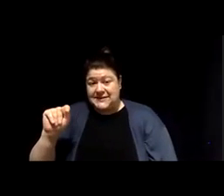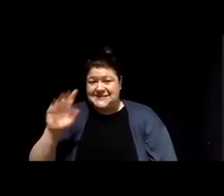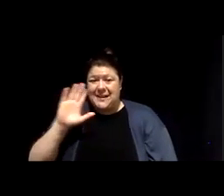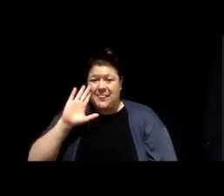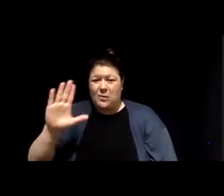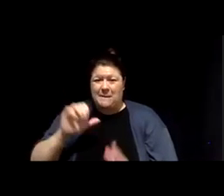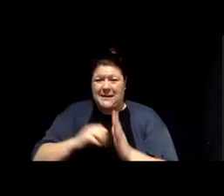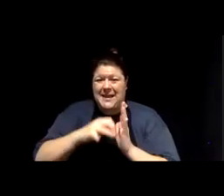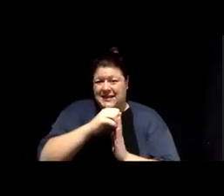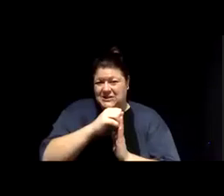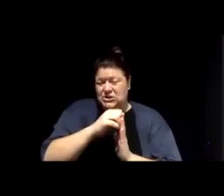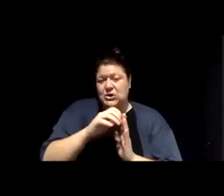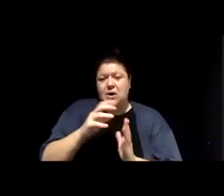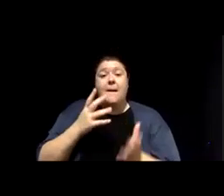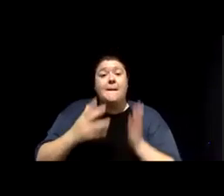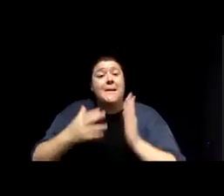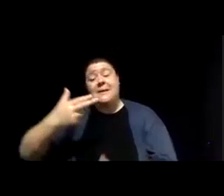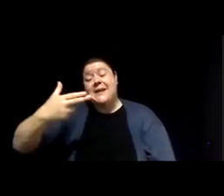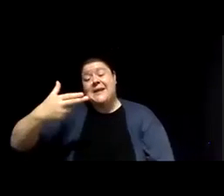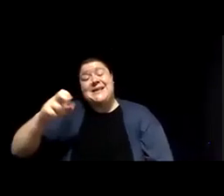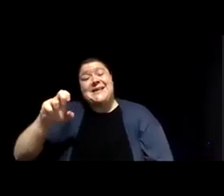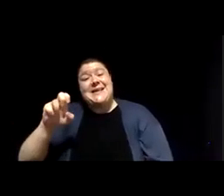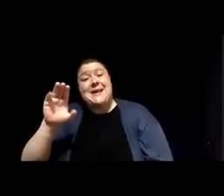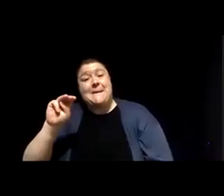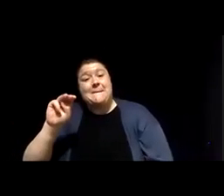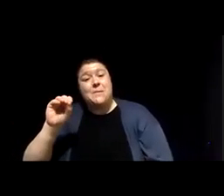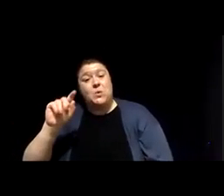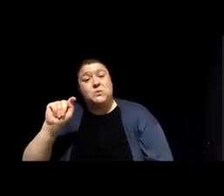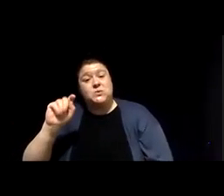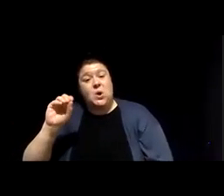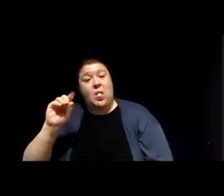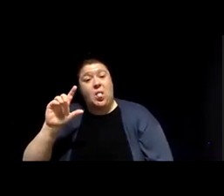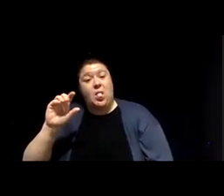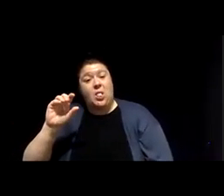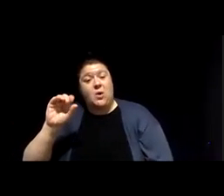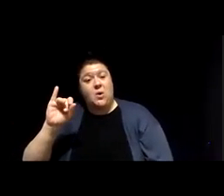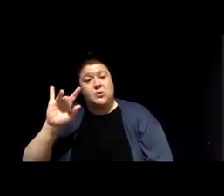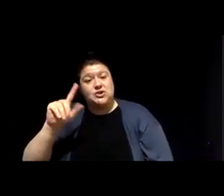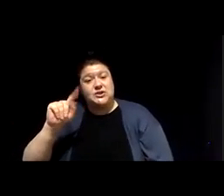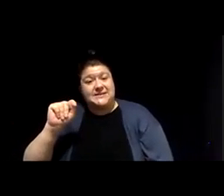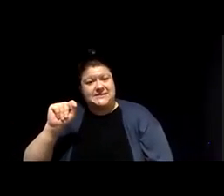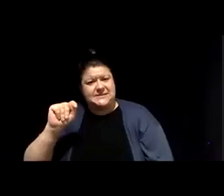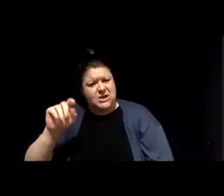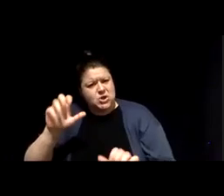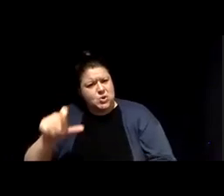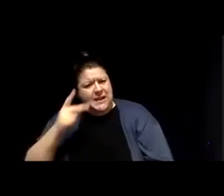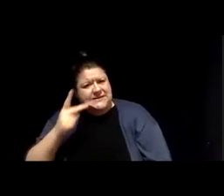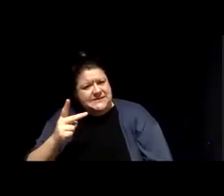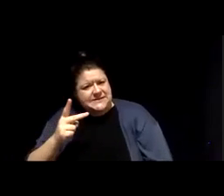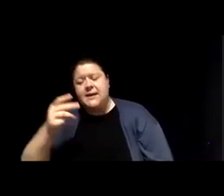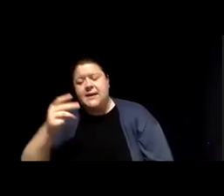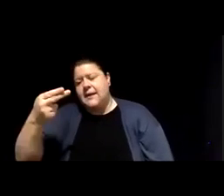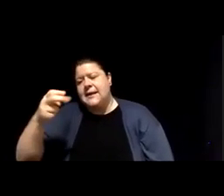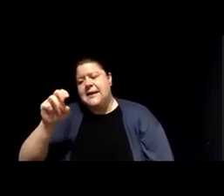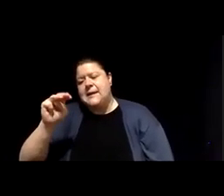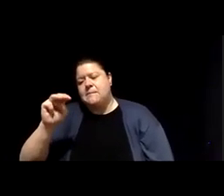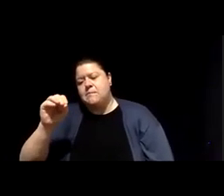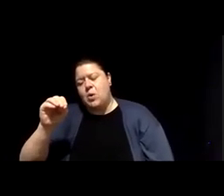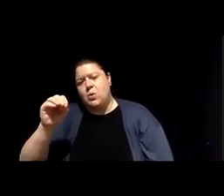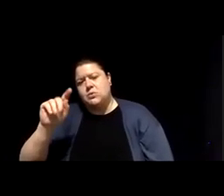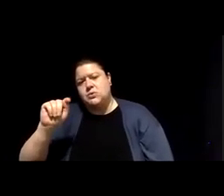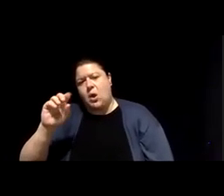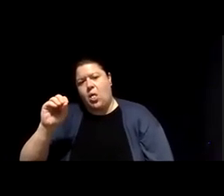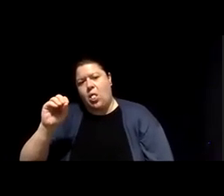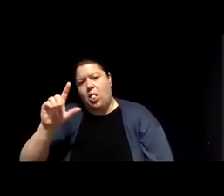might see a hematologist. You can see a hematologist or a lymphologist